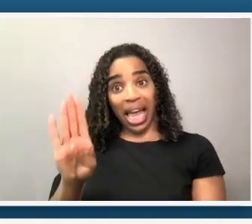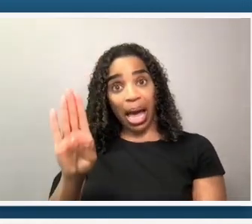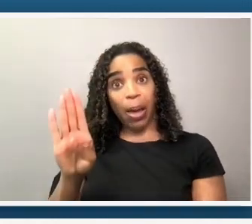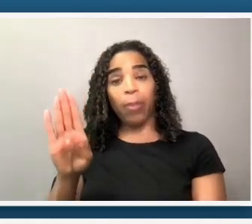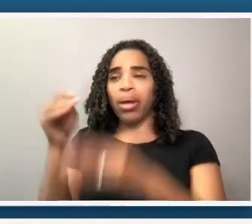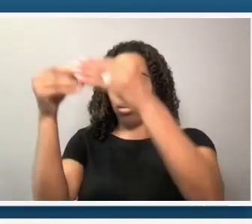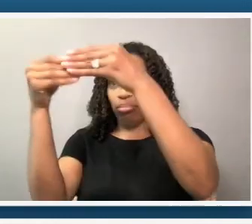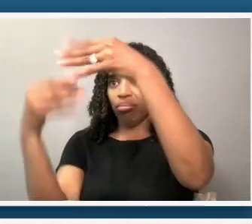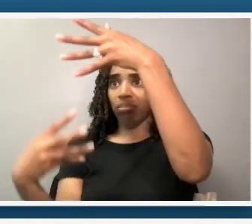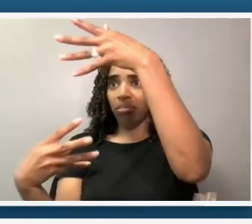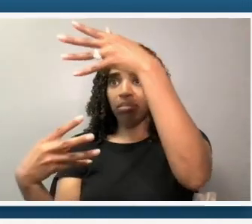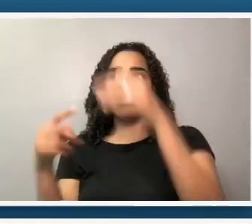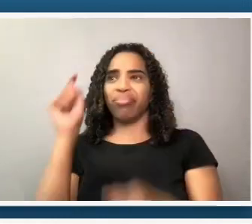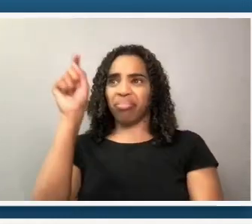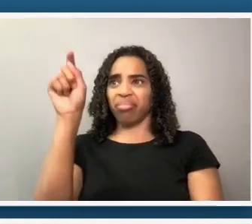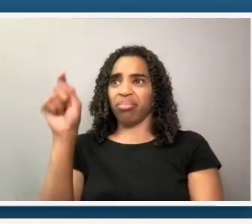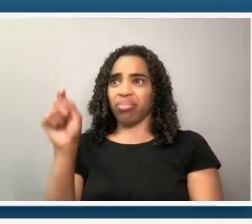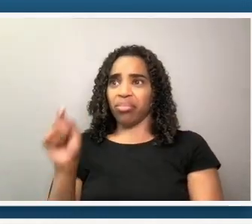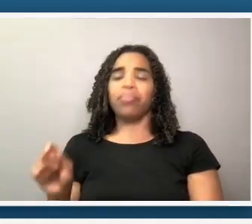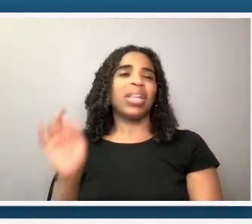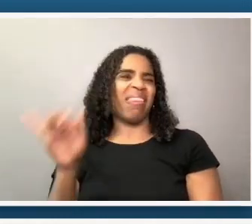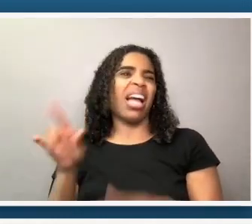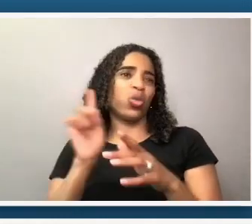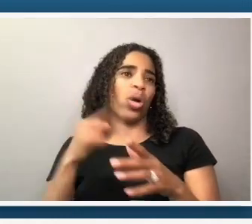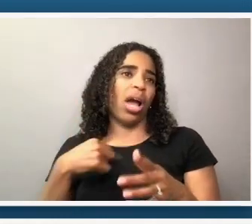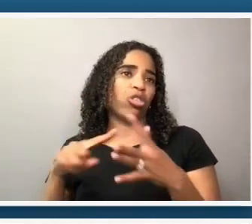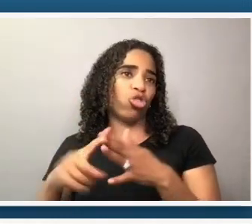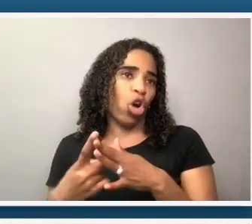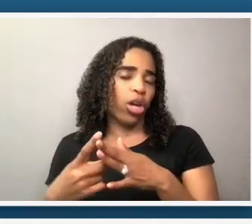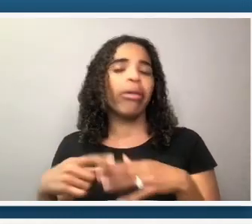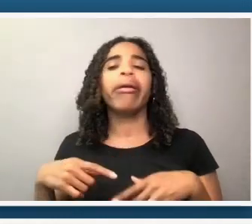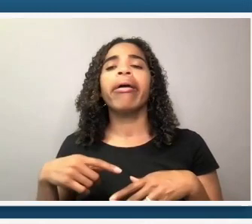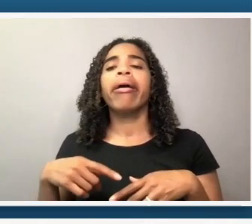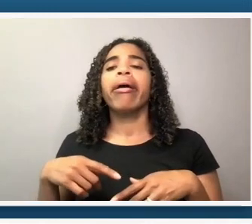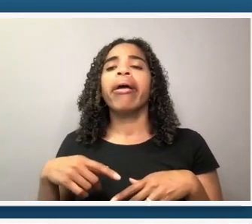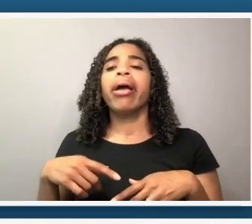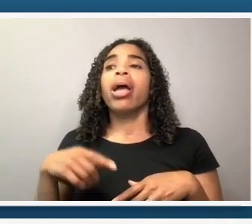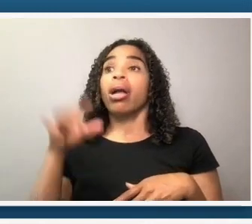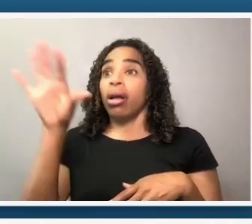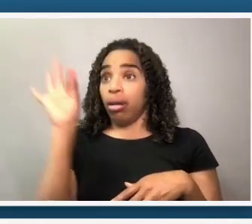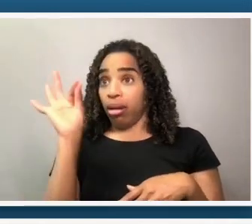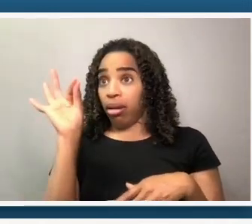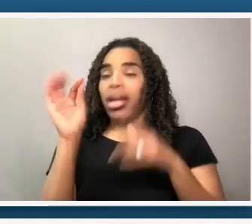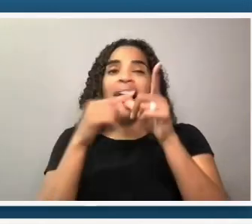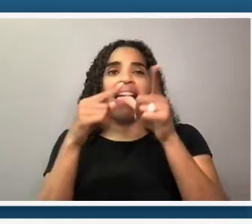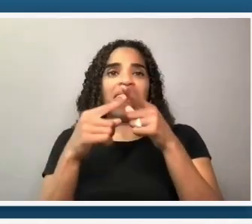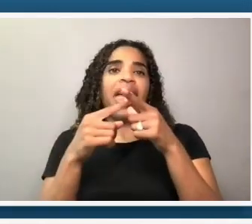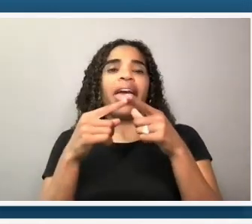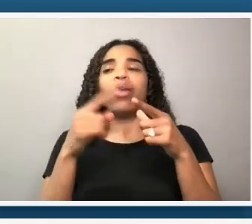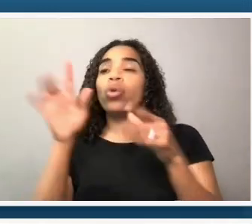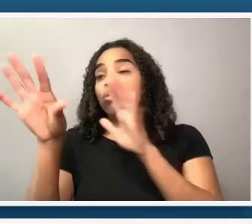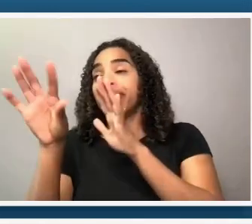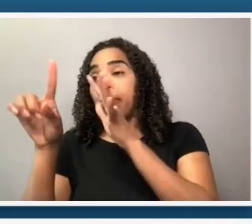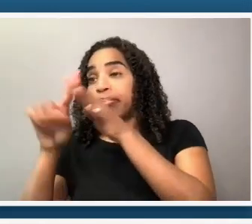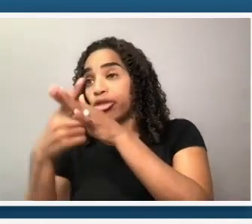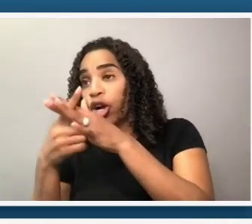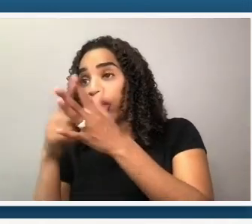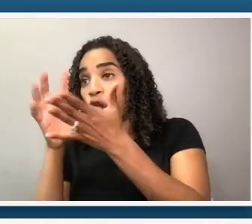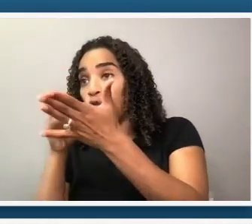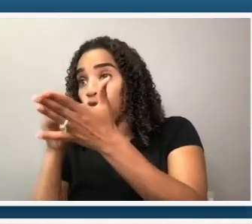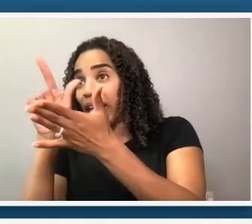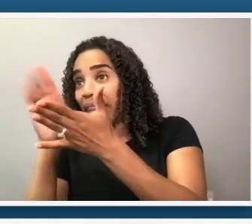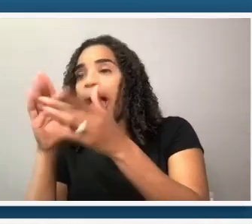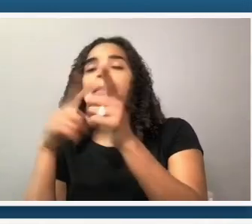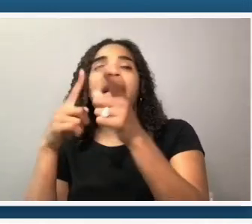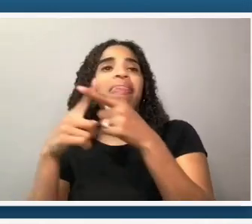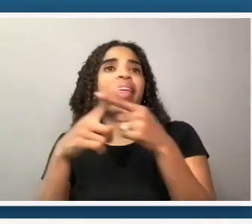collections, that is usually our jumping off point, and we oftentimes do something with it after that. So we start in the Learning Lab and then we go offline.